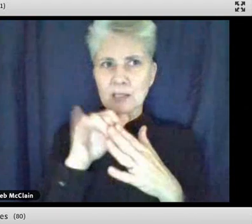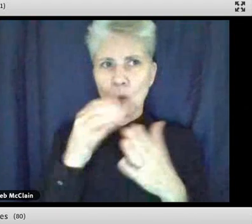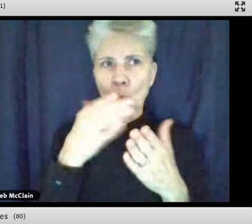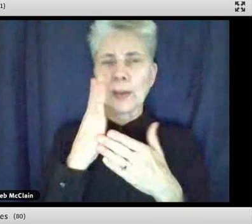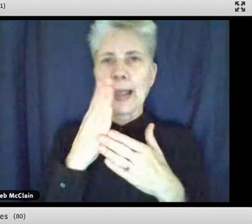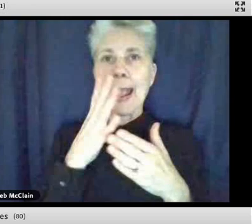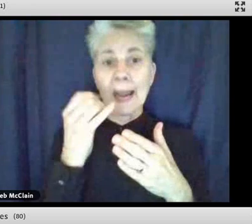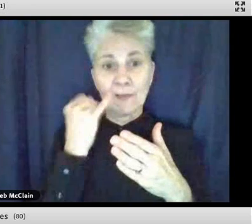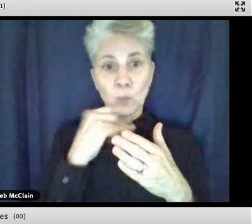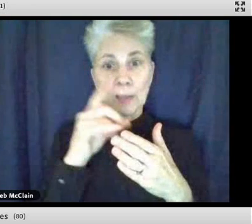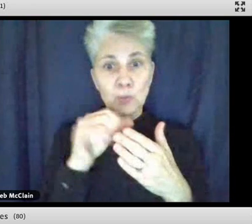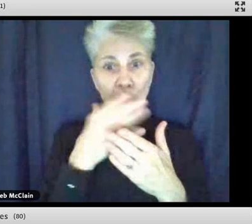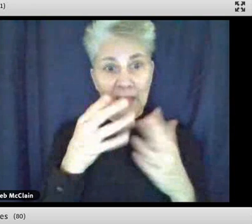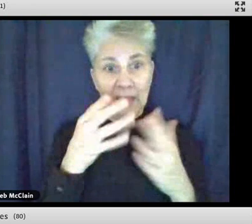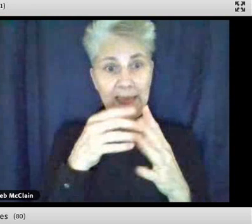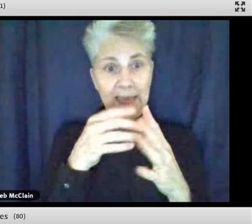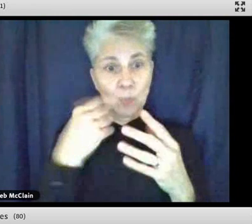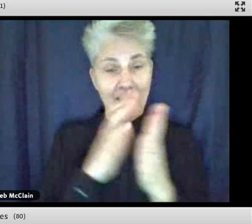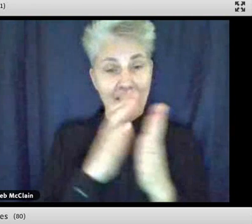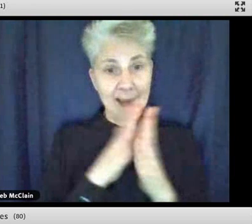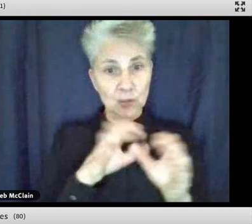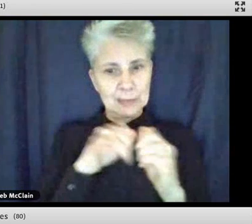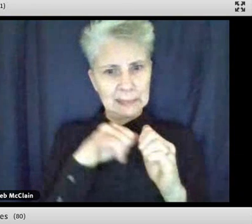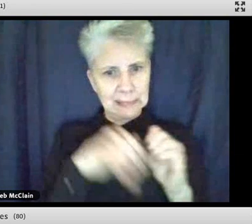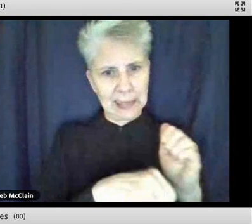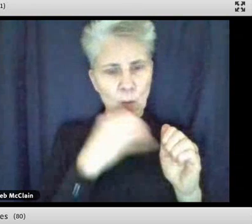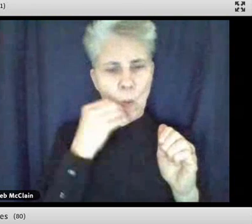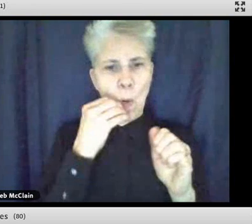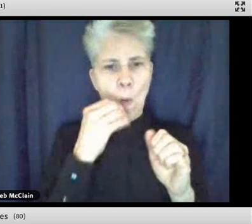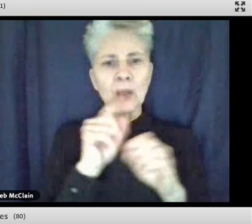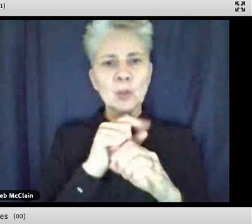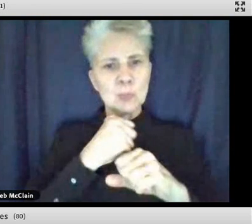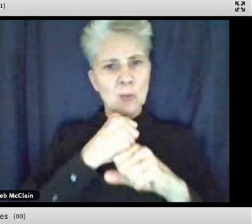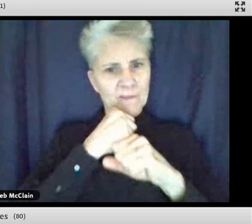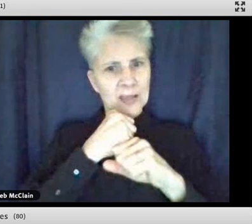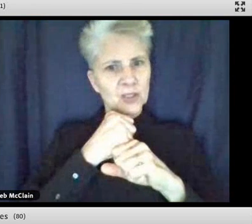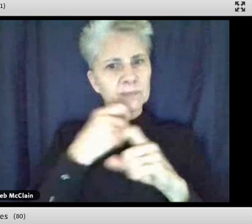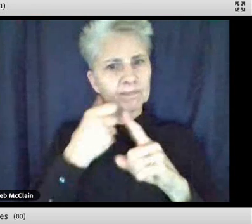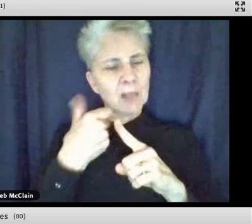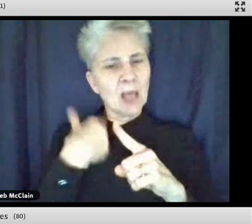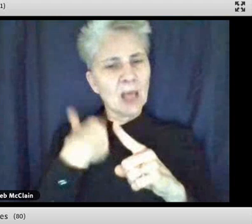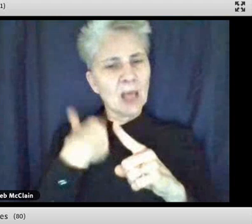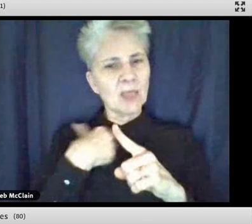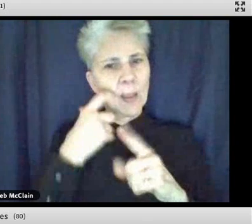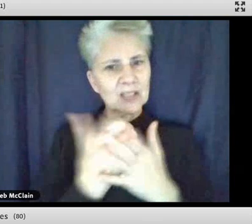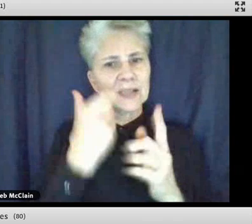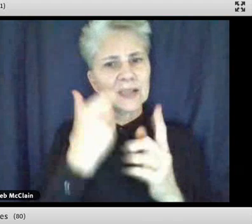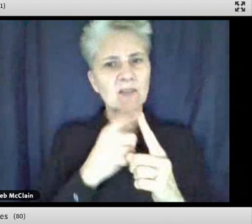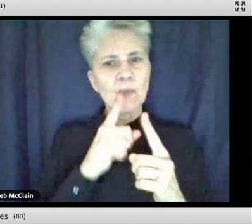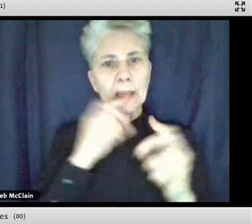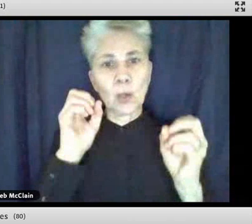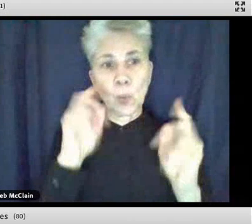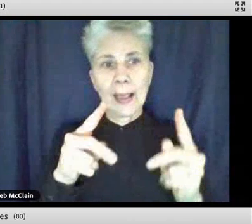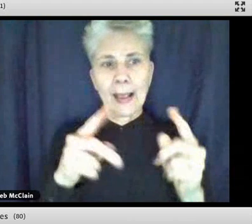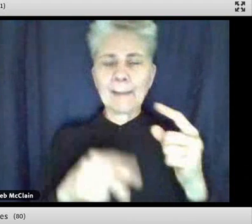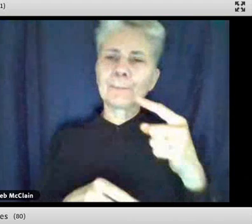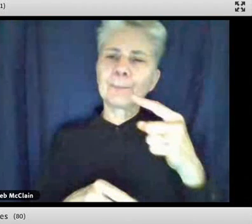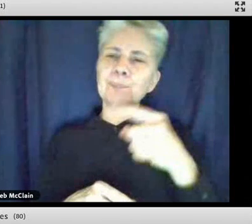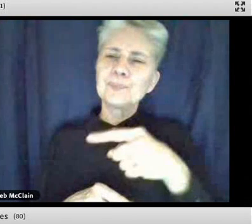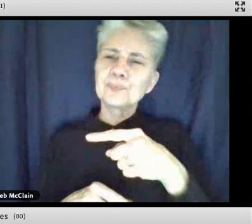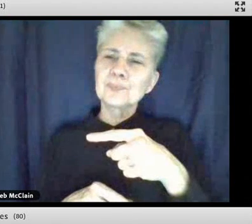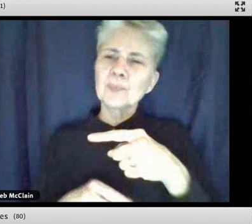we do the things that we're asked to do, if we stay home and use those preventative measures, I feel like we have a chance of being okay. But we do